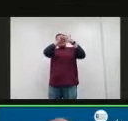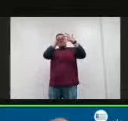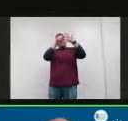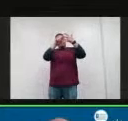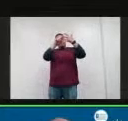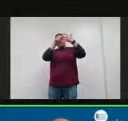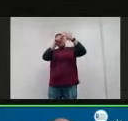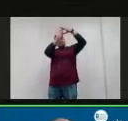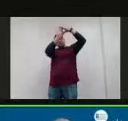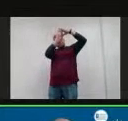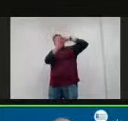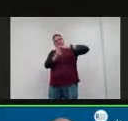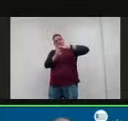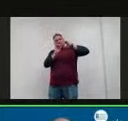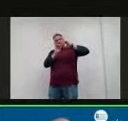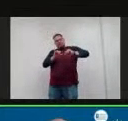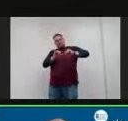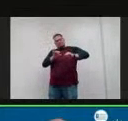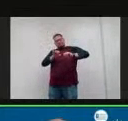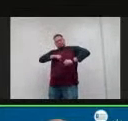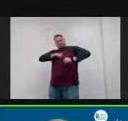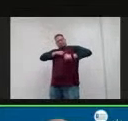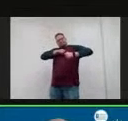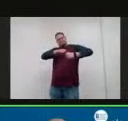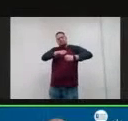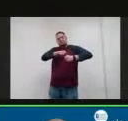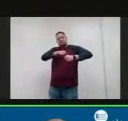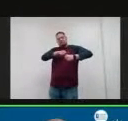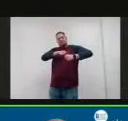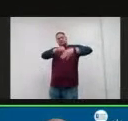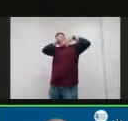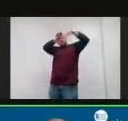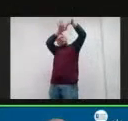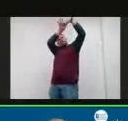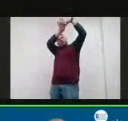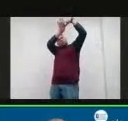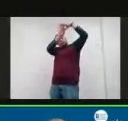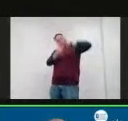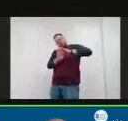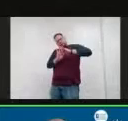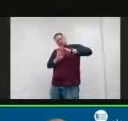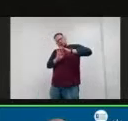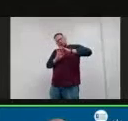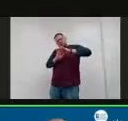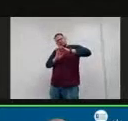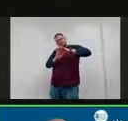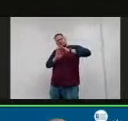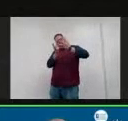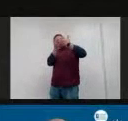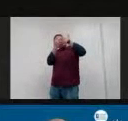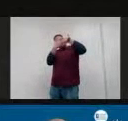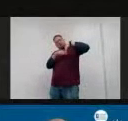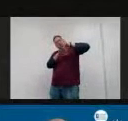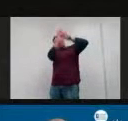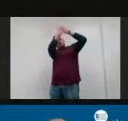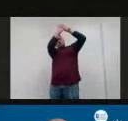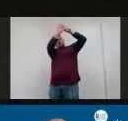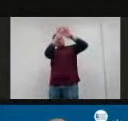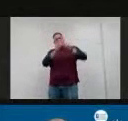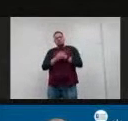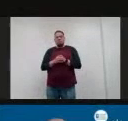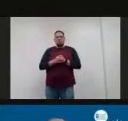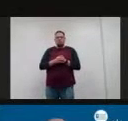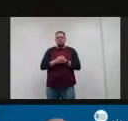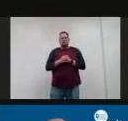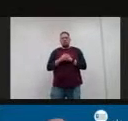to wrestle with and you need to deal with and align them and make sure that they all work together. Can you give a concrete